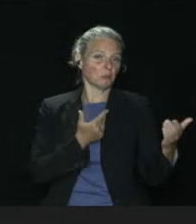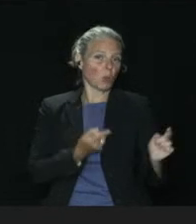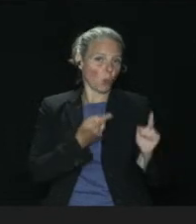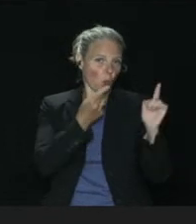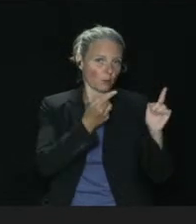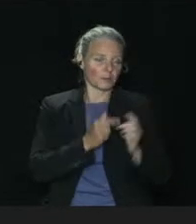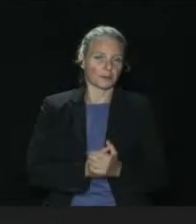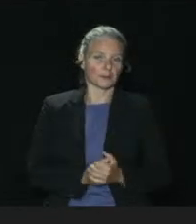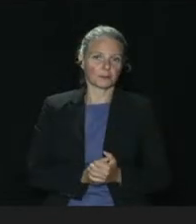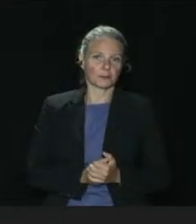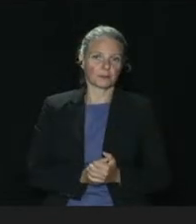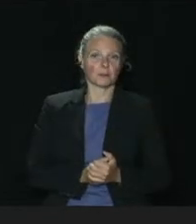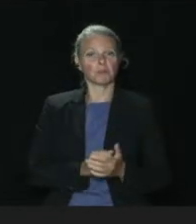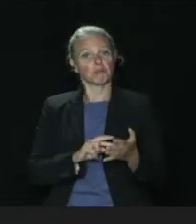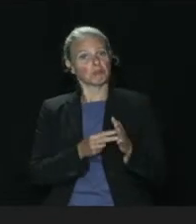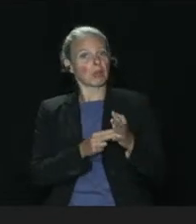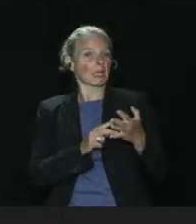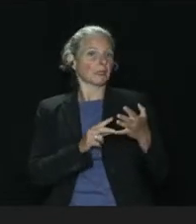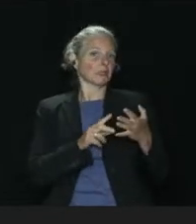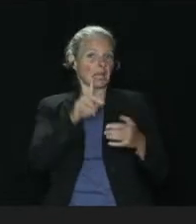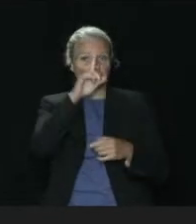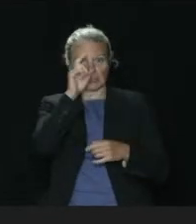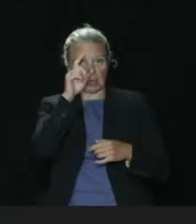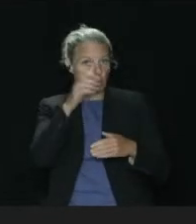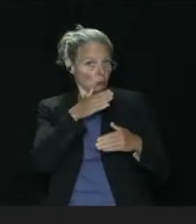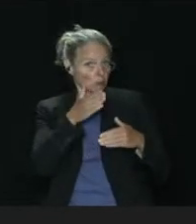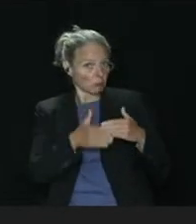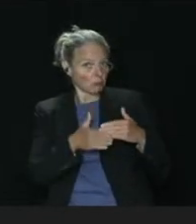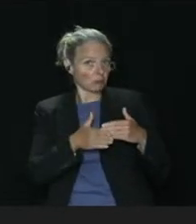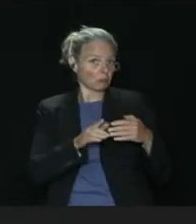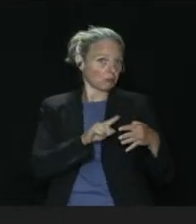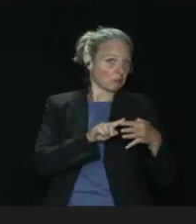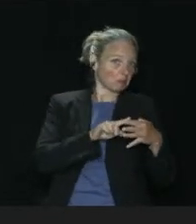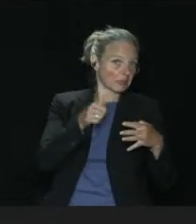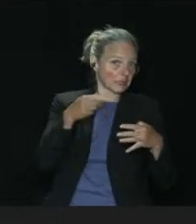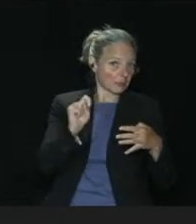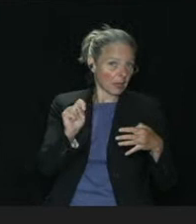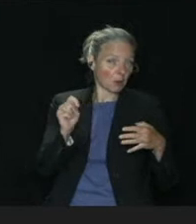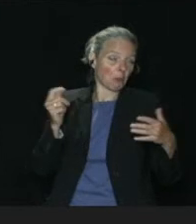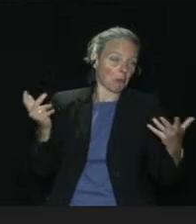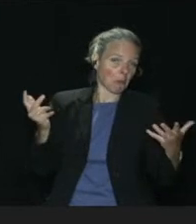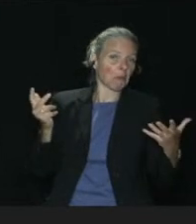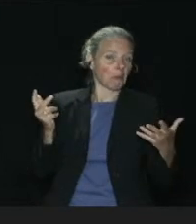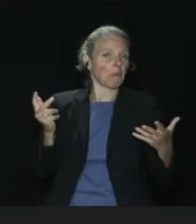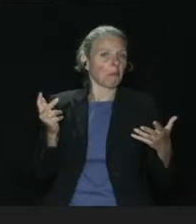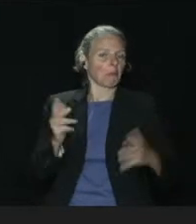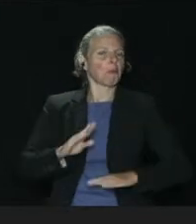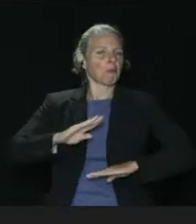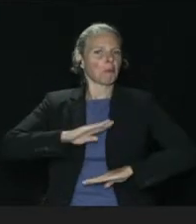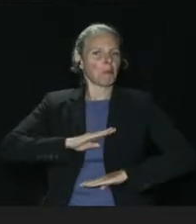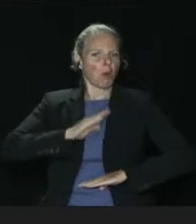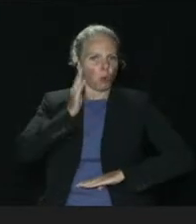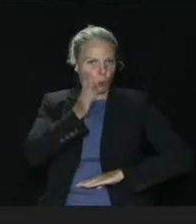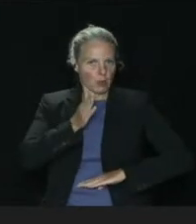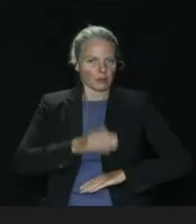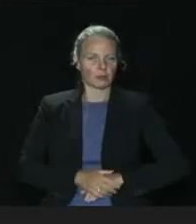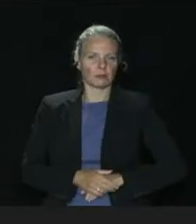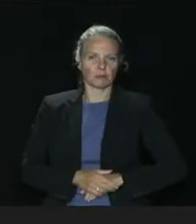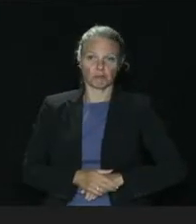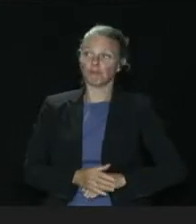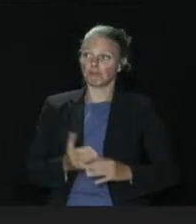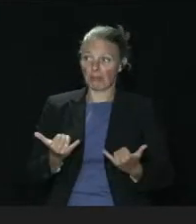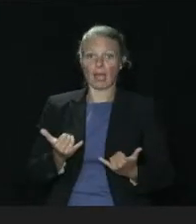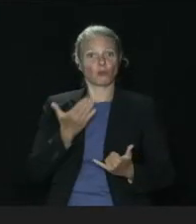So I think by the end of the summer, perhaps September, we will have done that. I think we are well on the way.